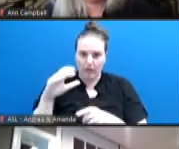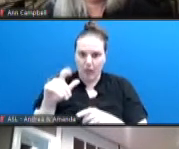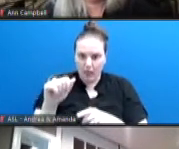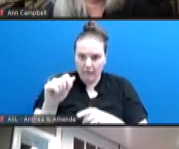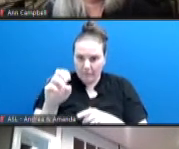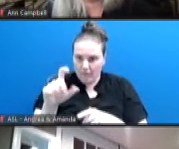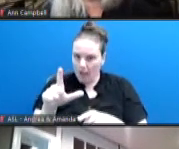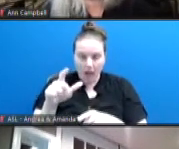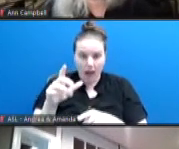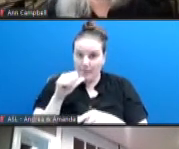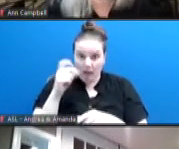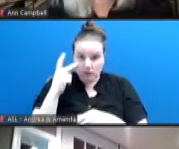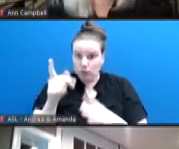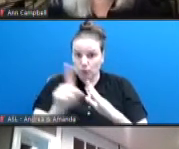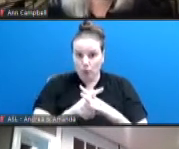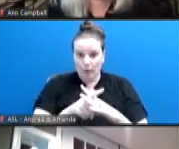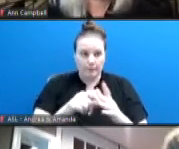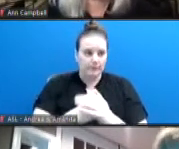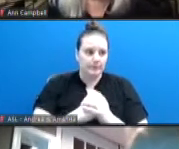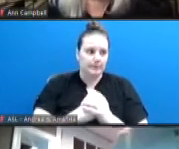I didn't see you come in.